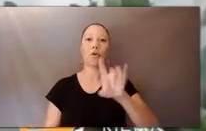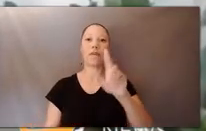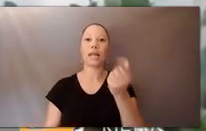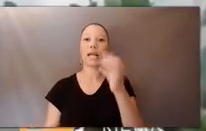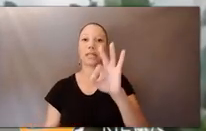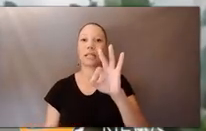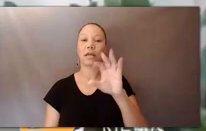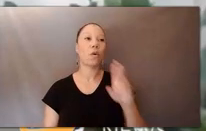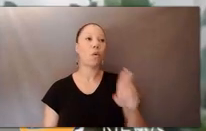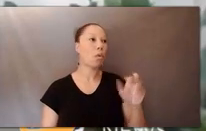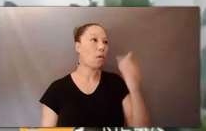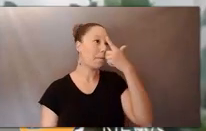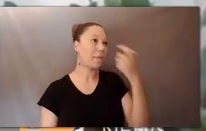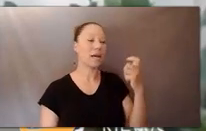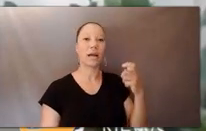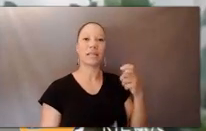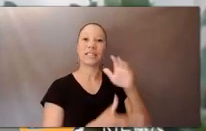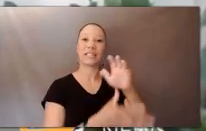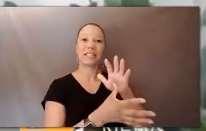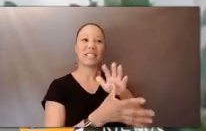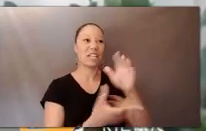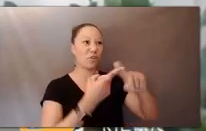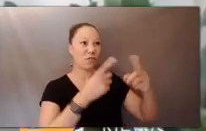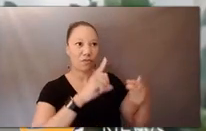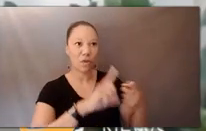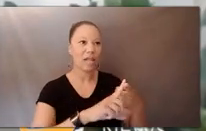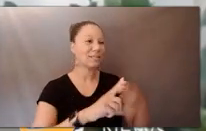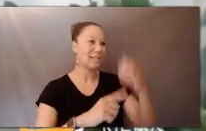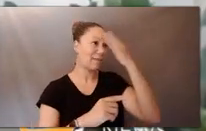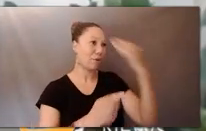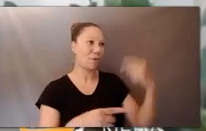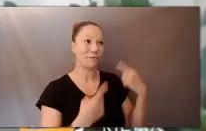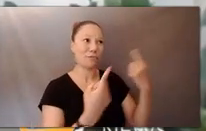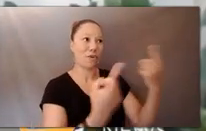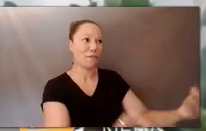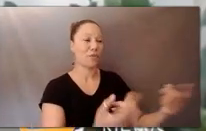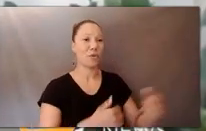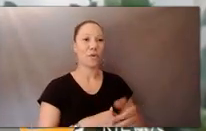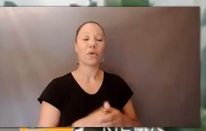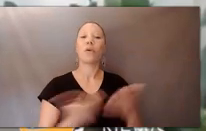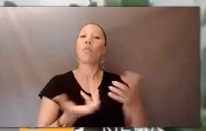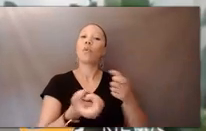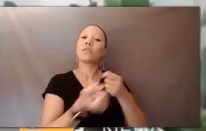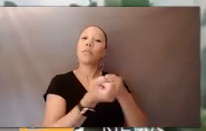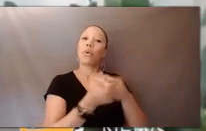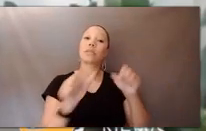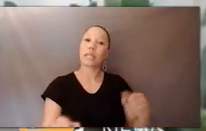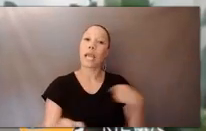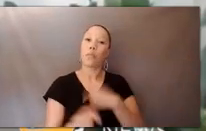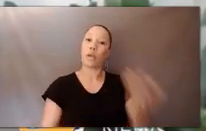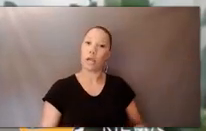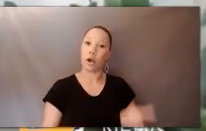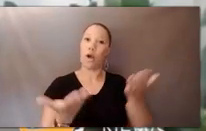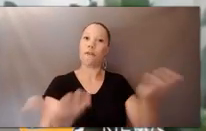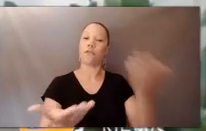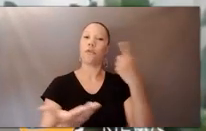having to say goodbye to friends that they've known forever. So what kinds of supports can we do to provide